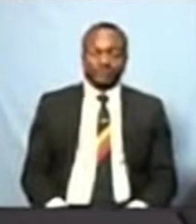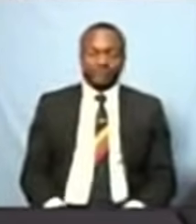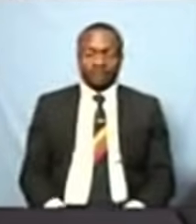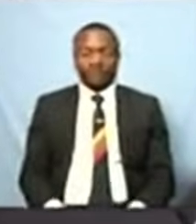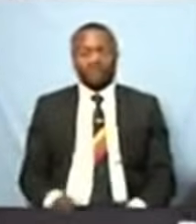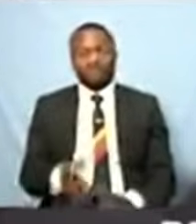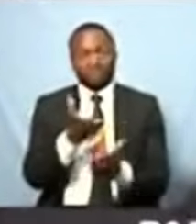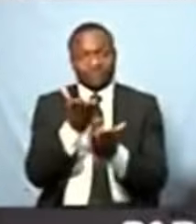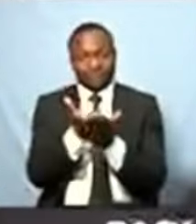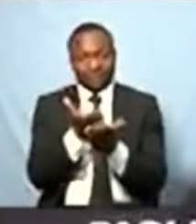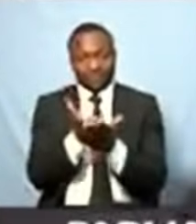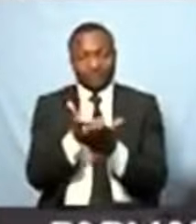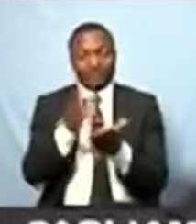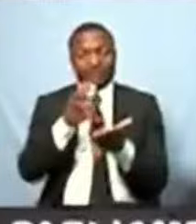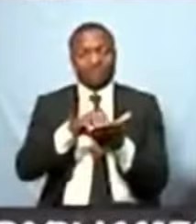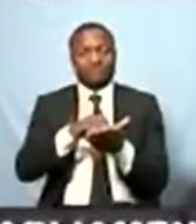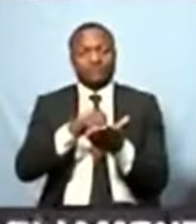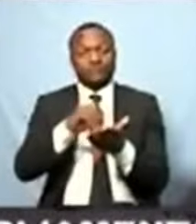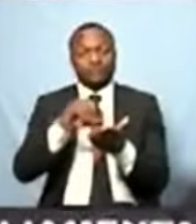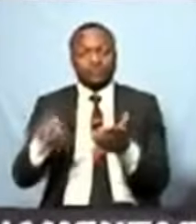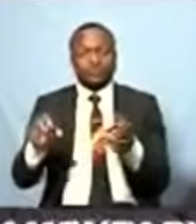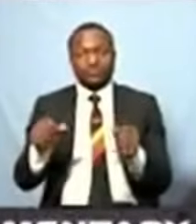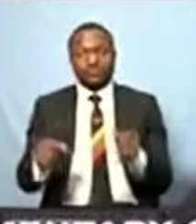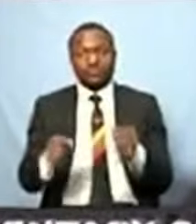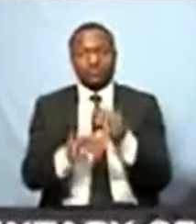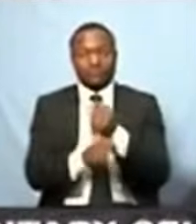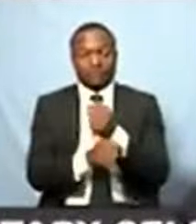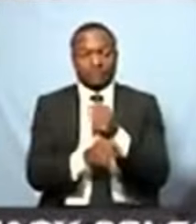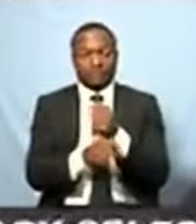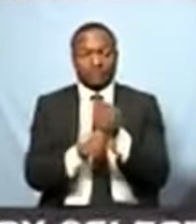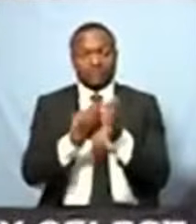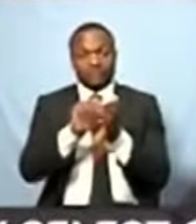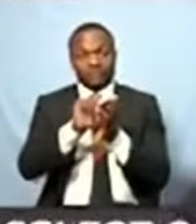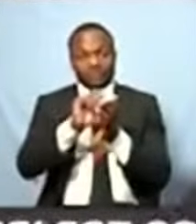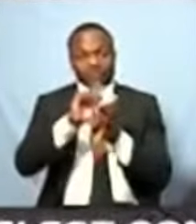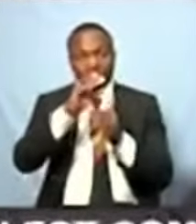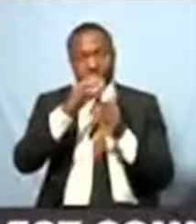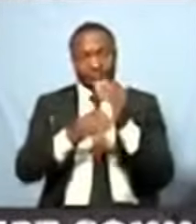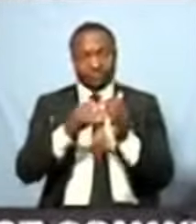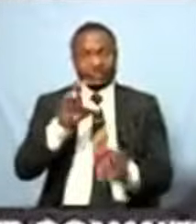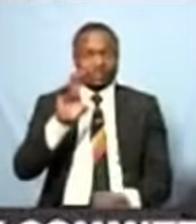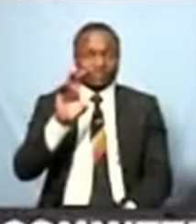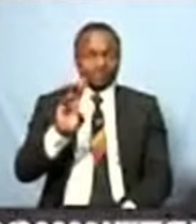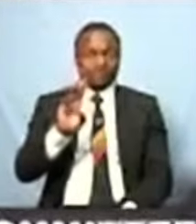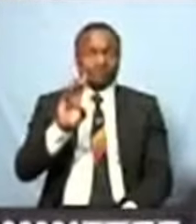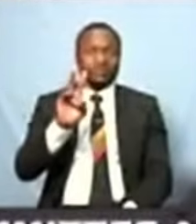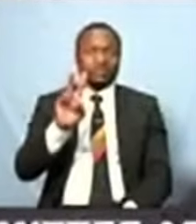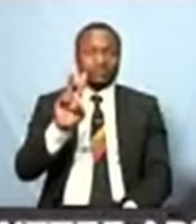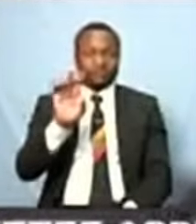The proposed deletion and submission of Clause 72(8) would work